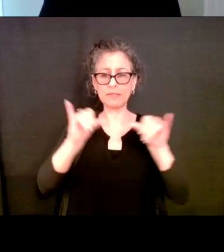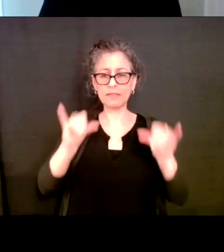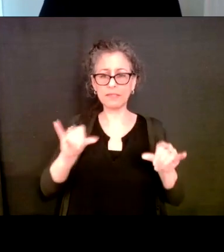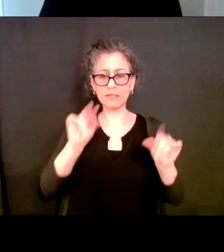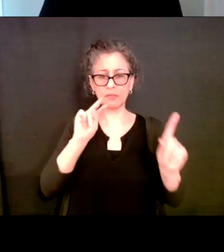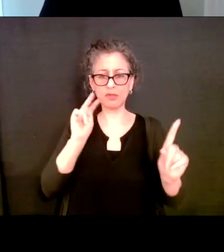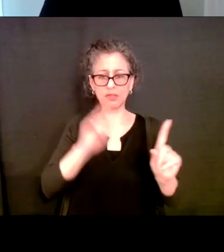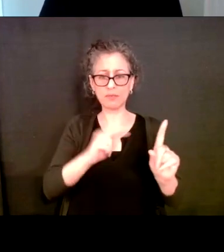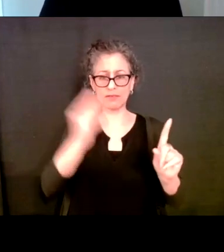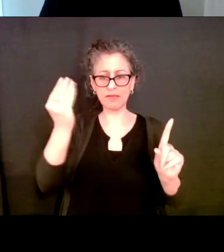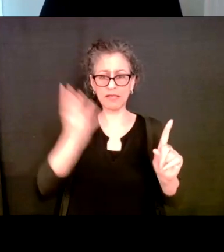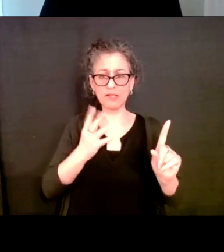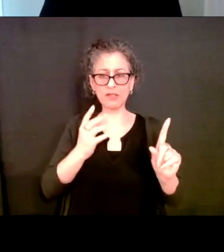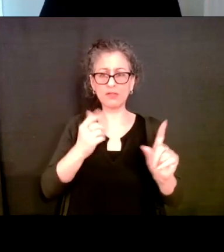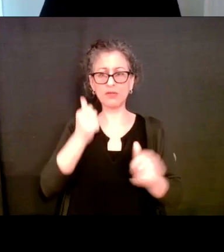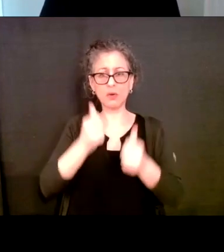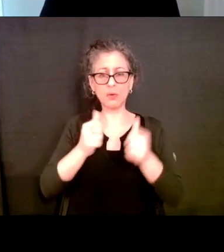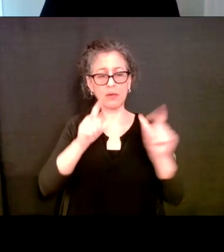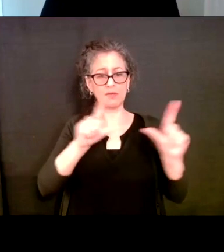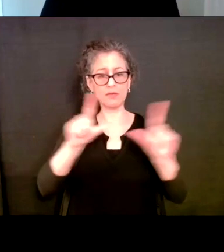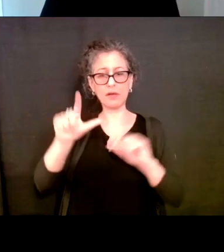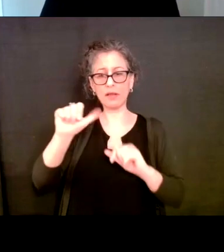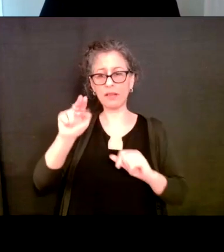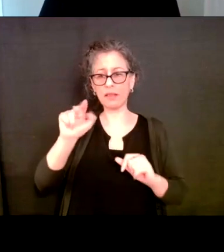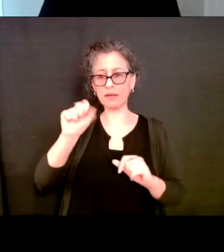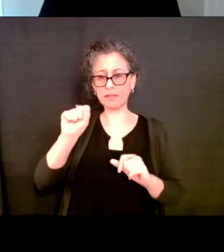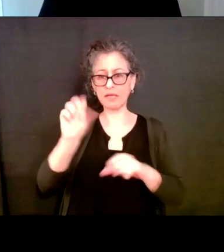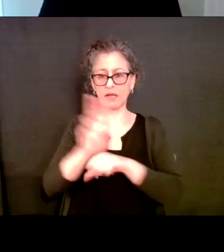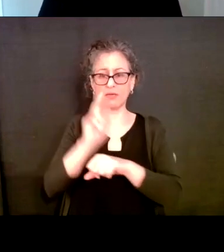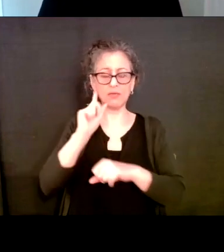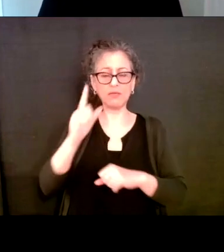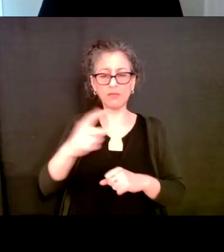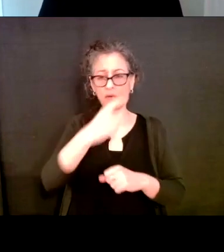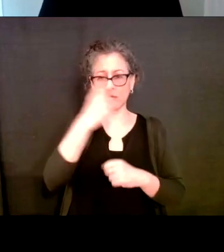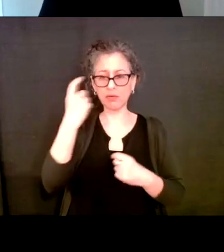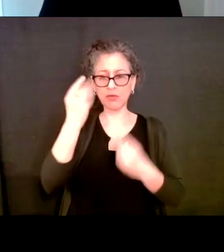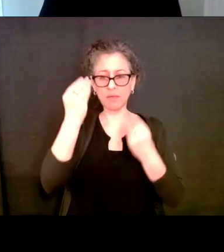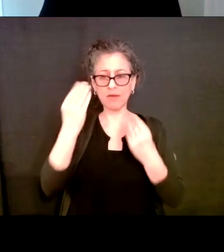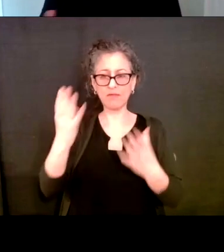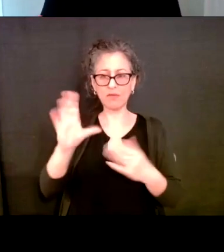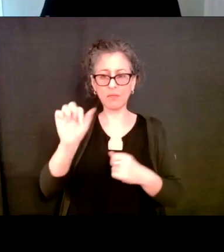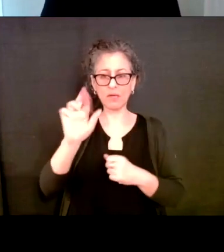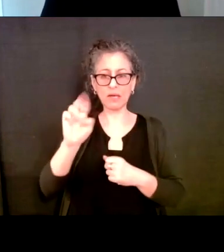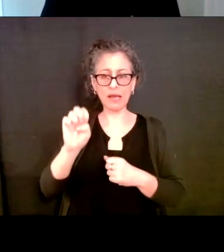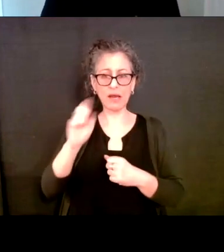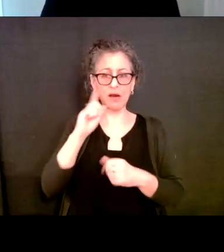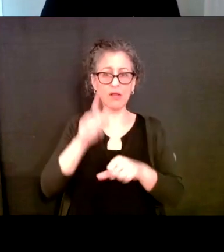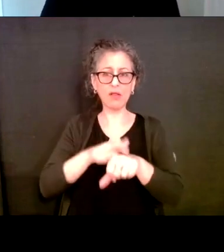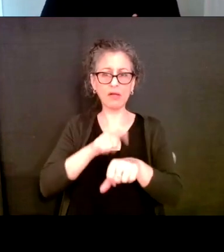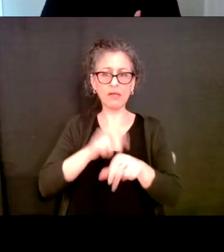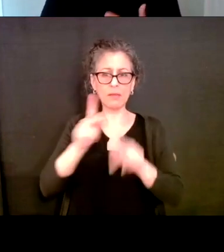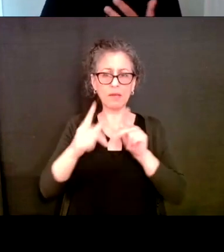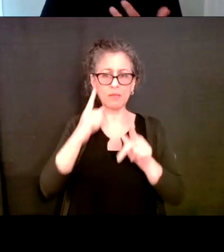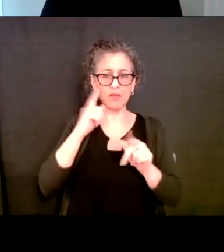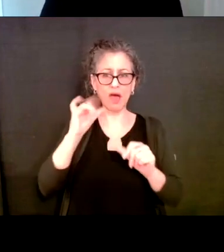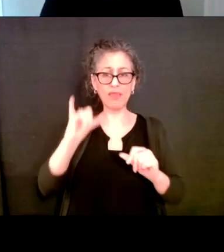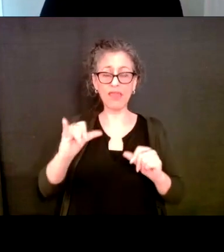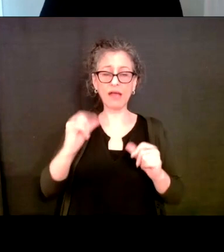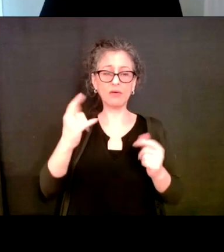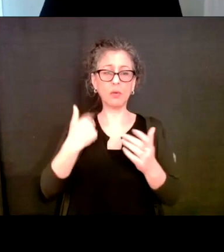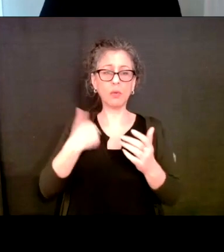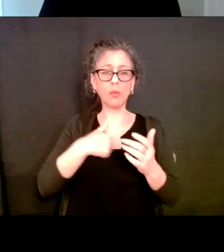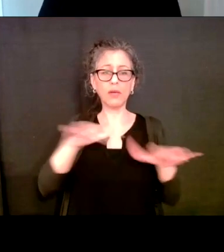That's also a lens that I apply to trauma-informed care. For a long time, people thought of trauma-informed care as something that we do